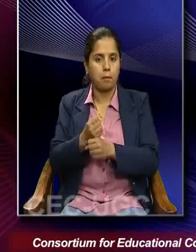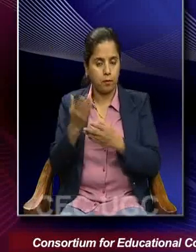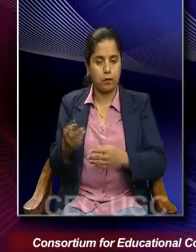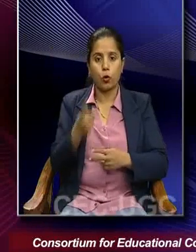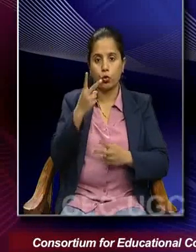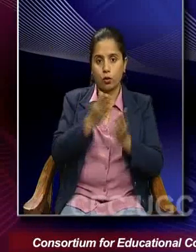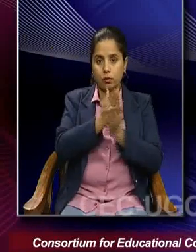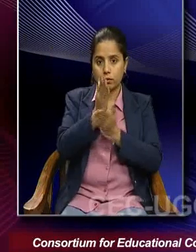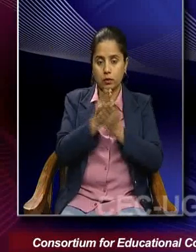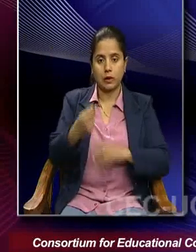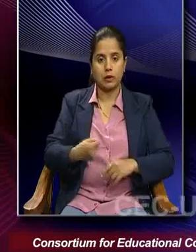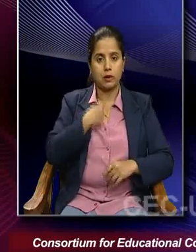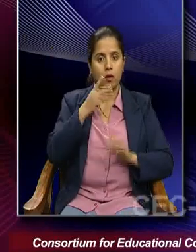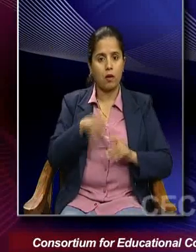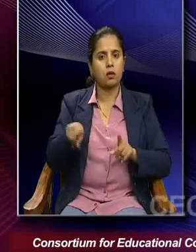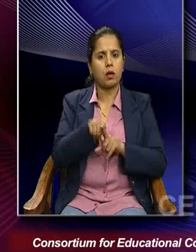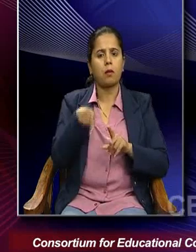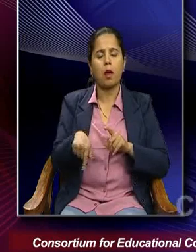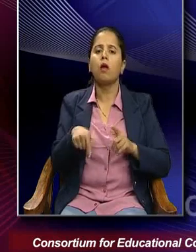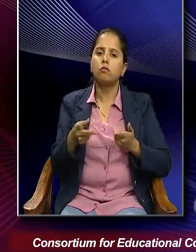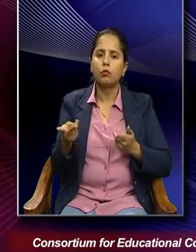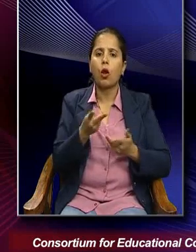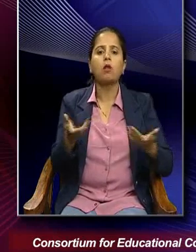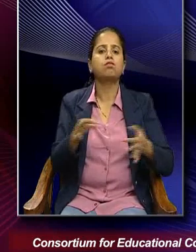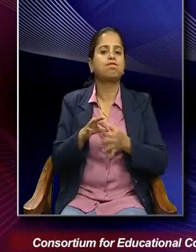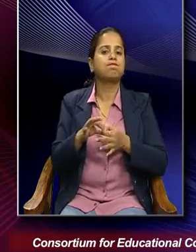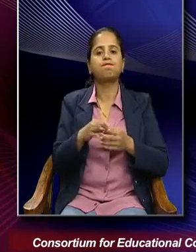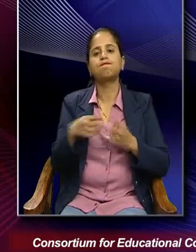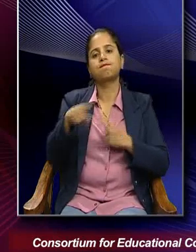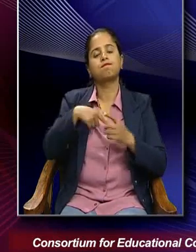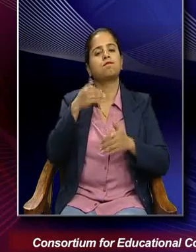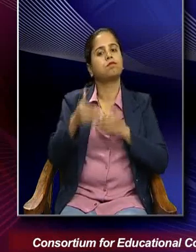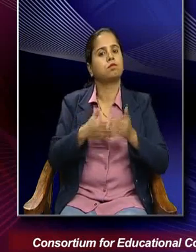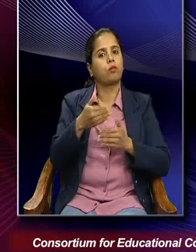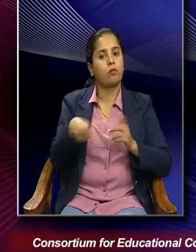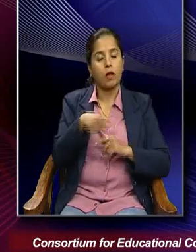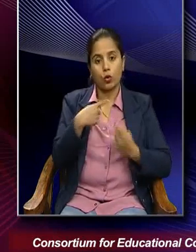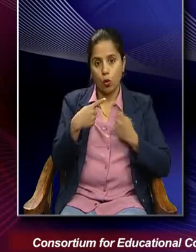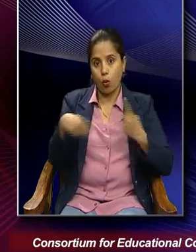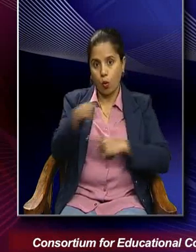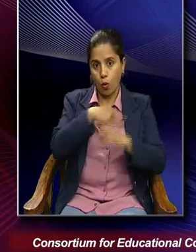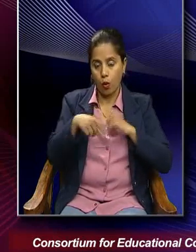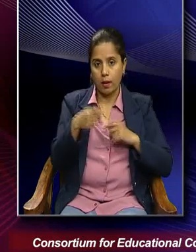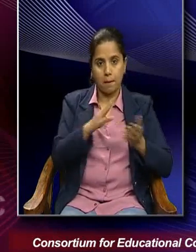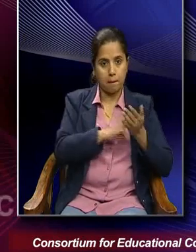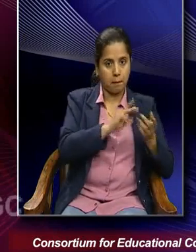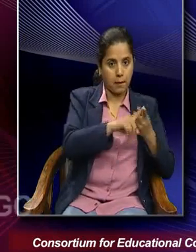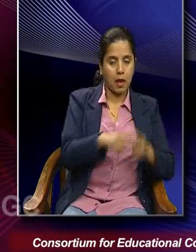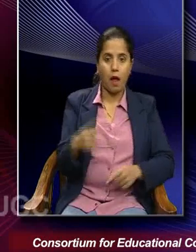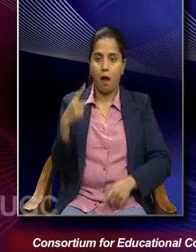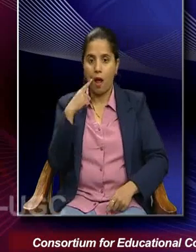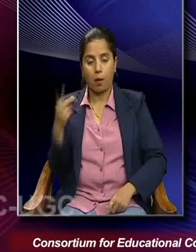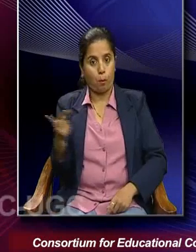habits and common responses, and these responses are learned through